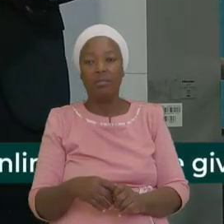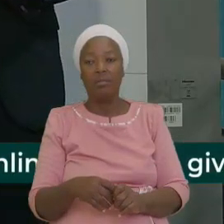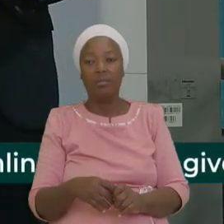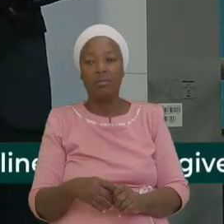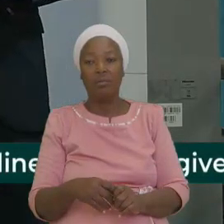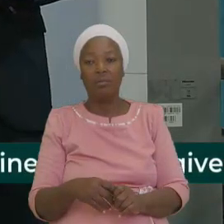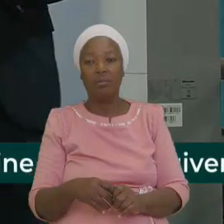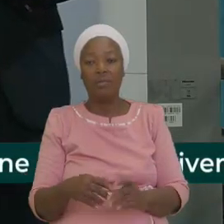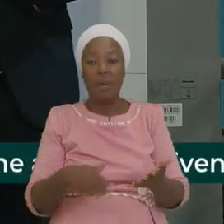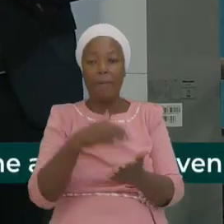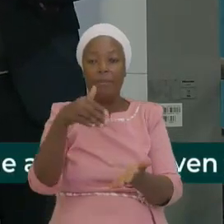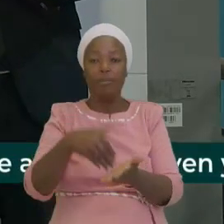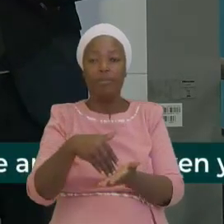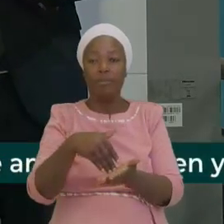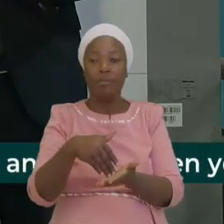midst,